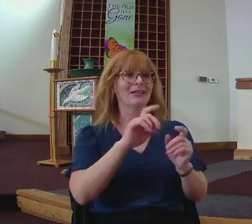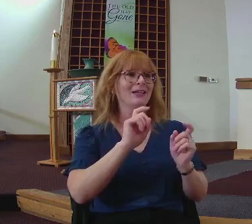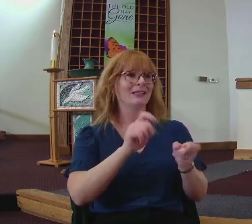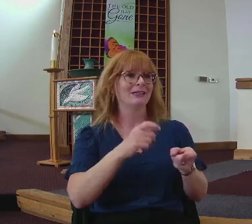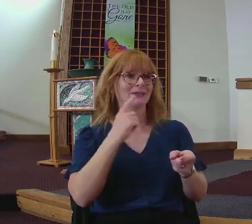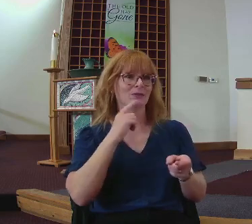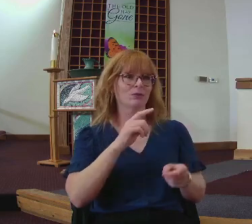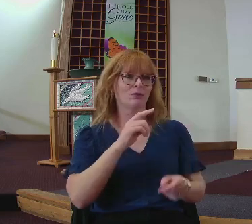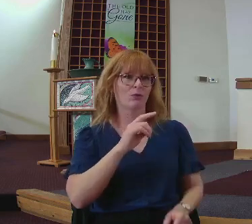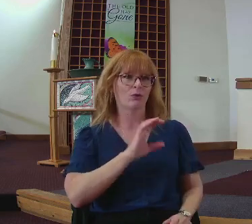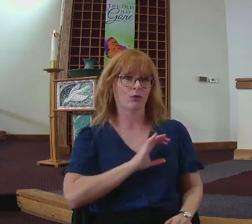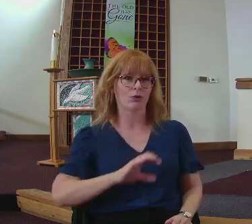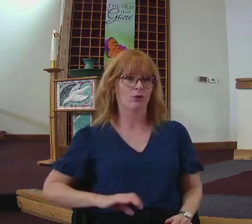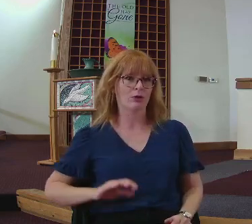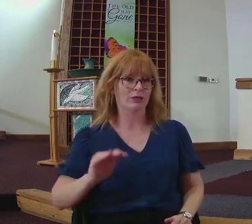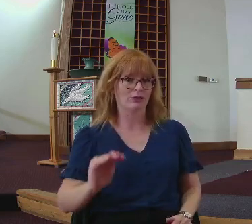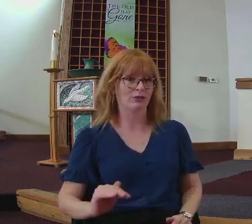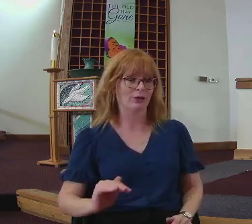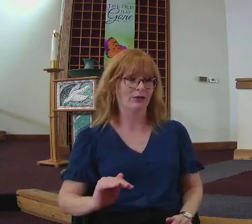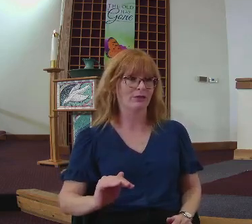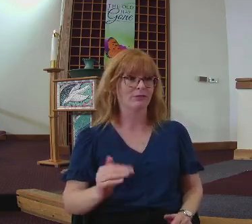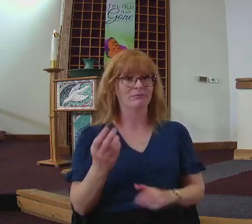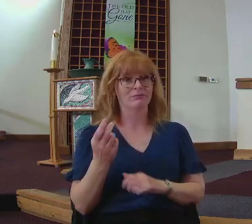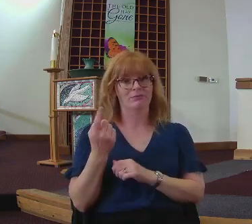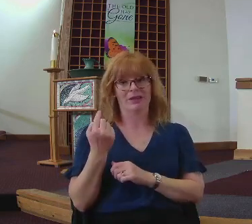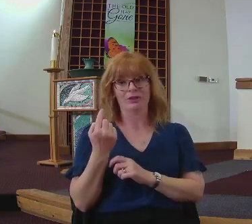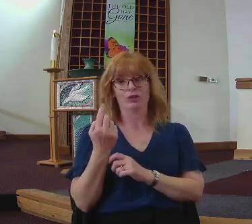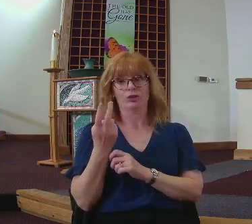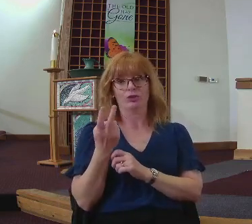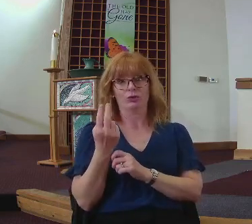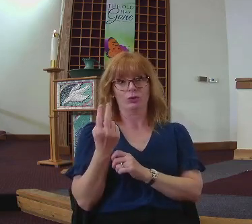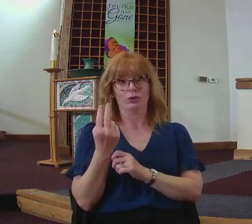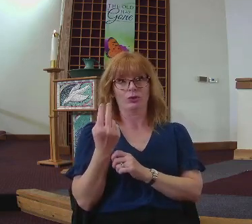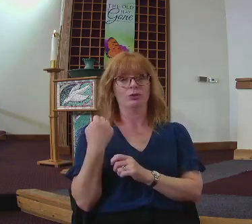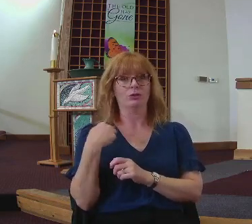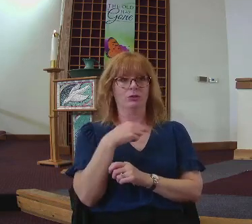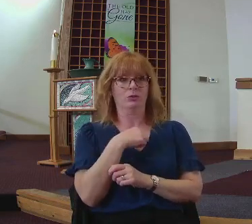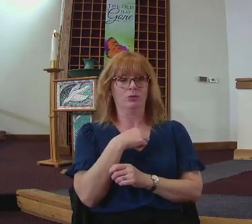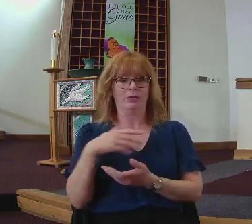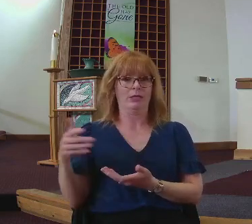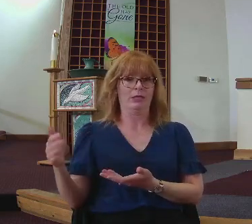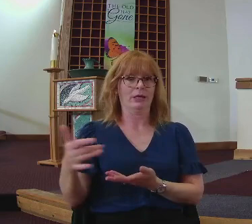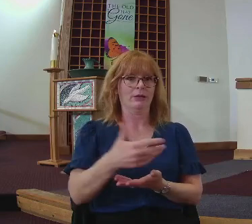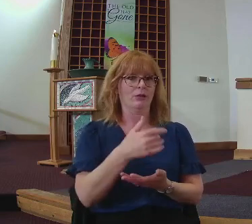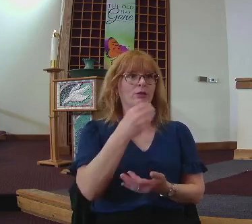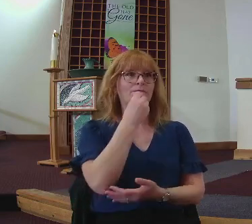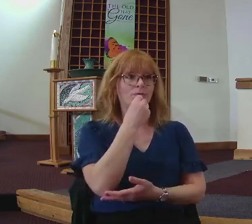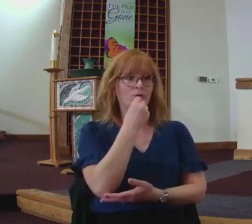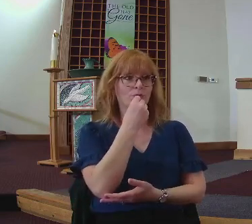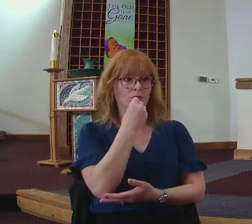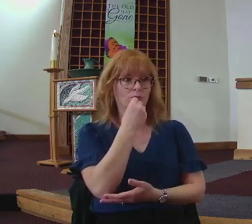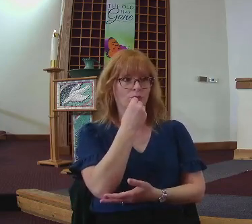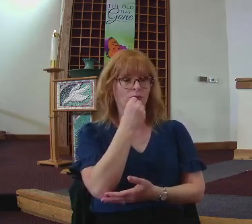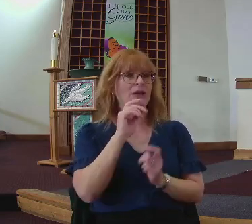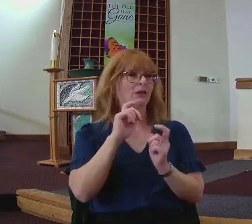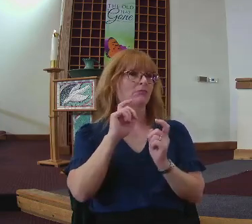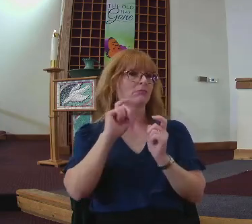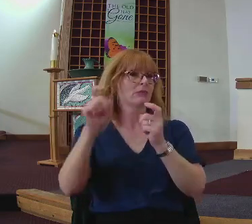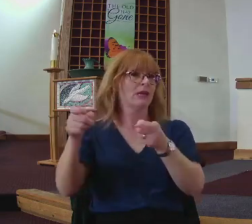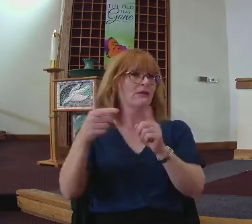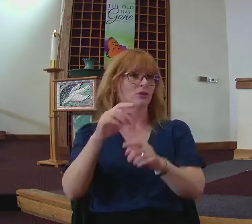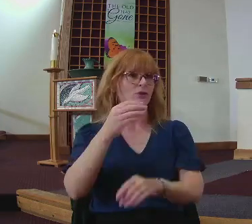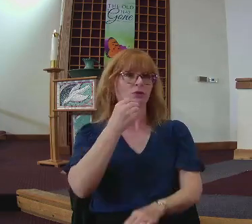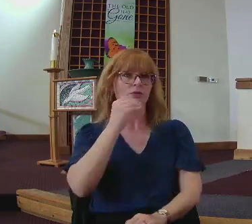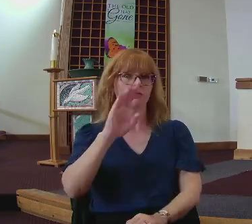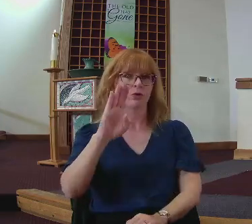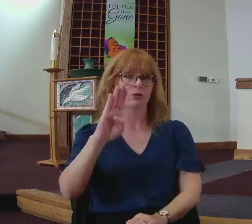Christ Child. For the previous 2 years, we focused on food, and our gifts benefited the food bank.